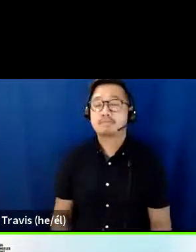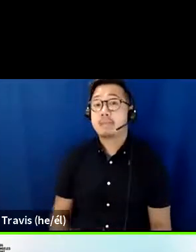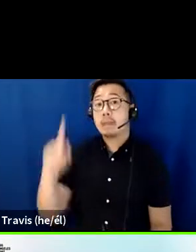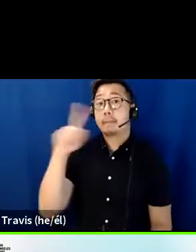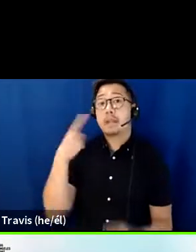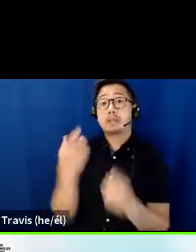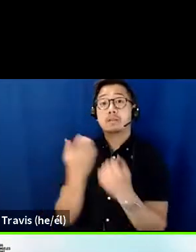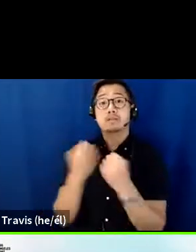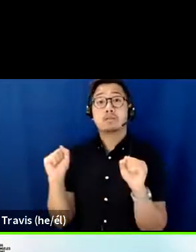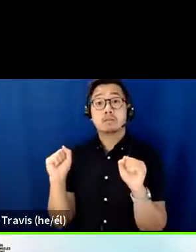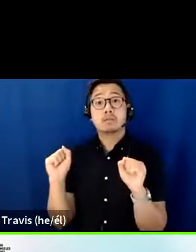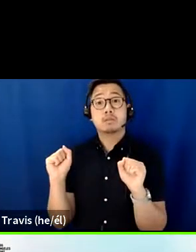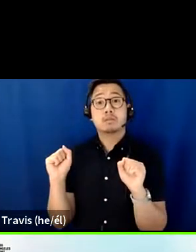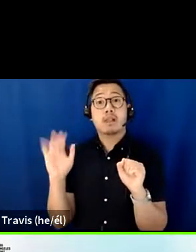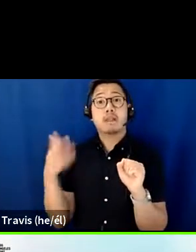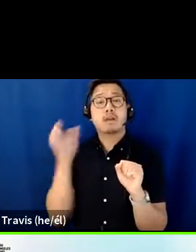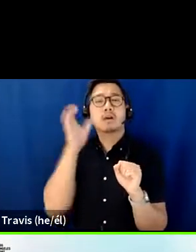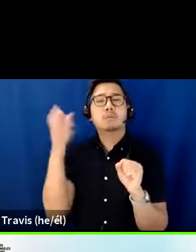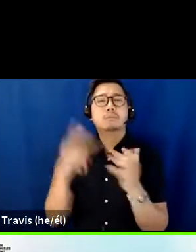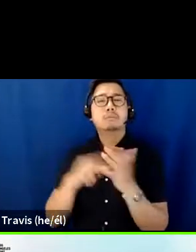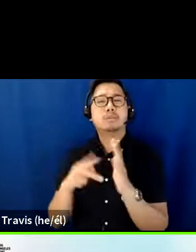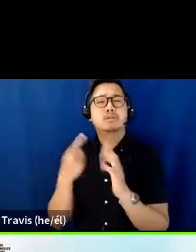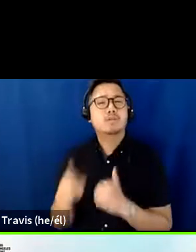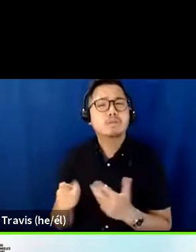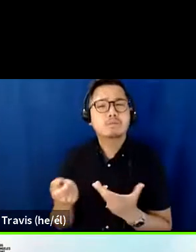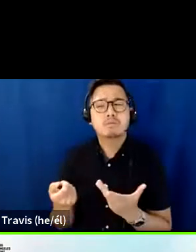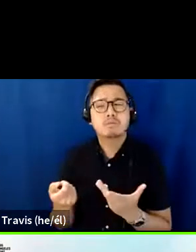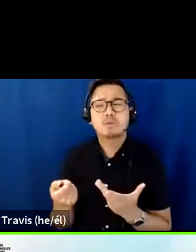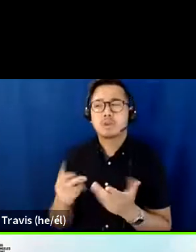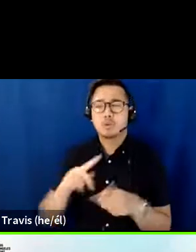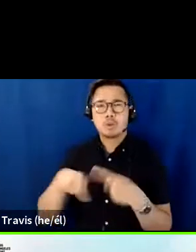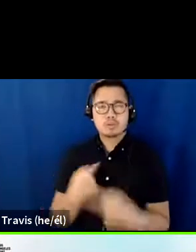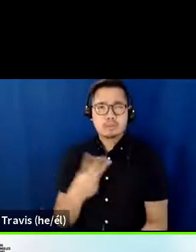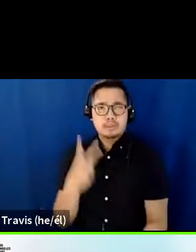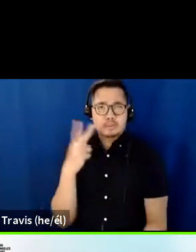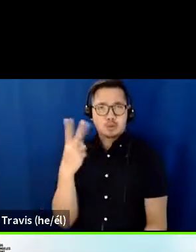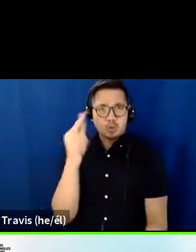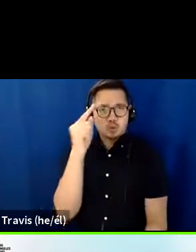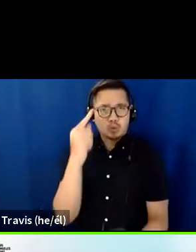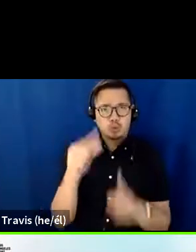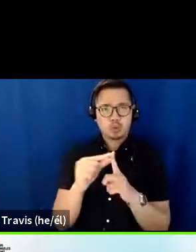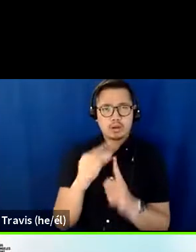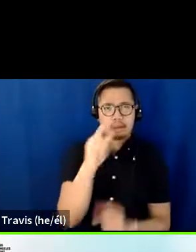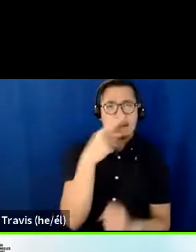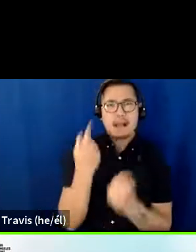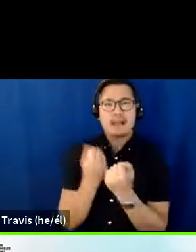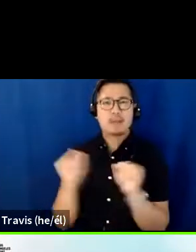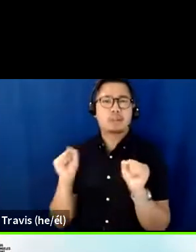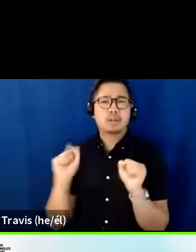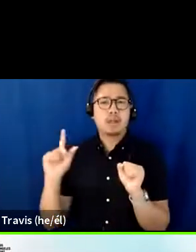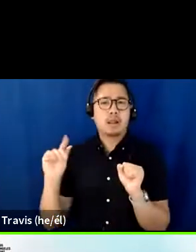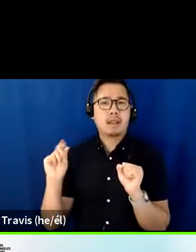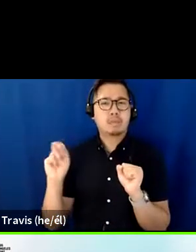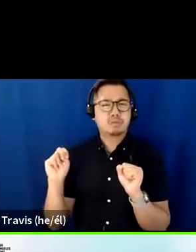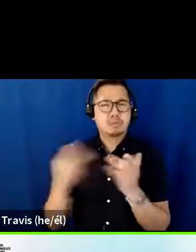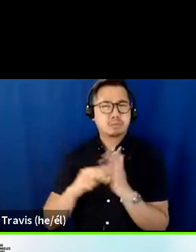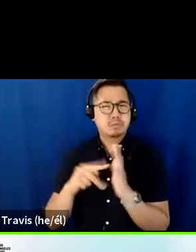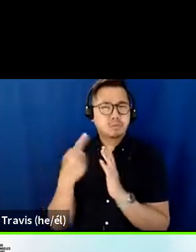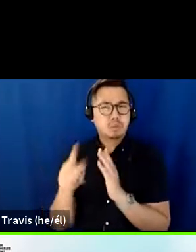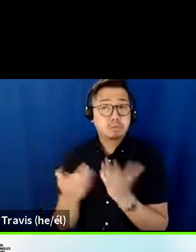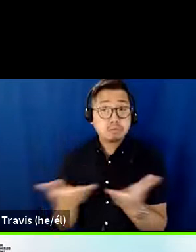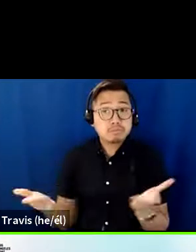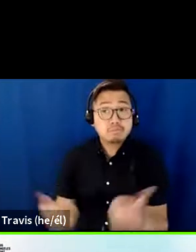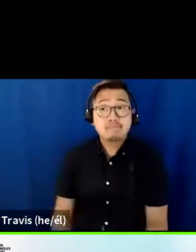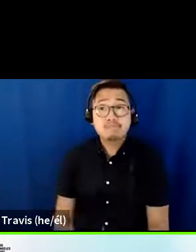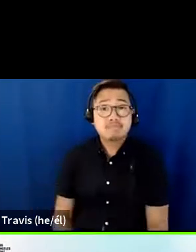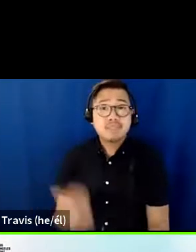to you? What is that particular phrase, those two words, what does that mean for you? Anyone can